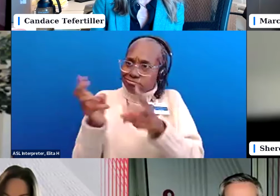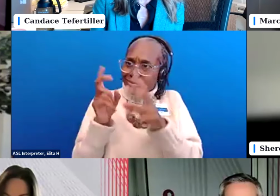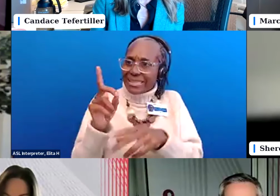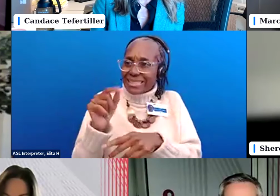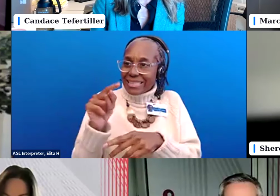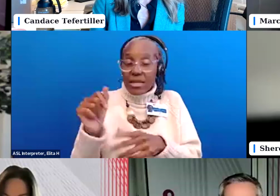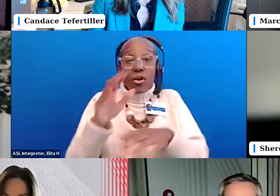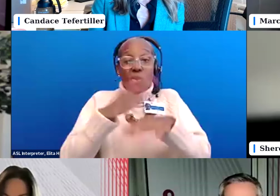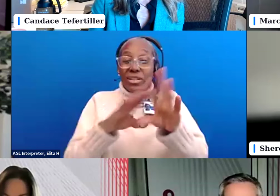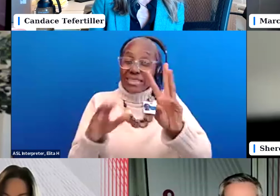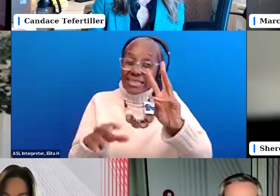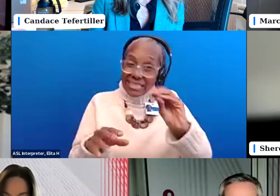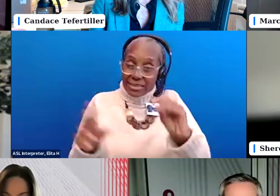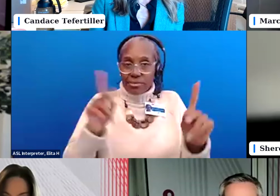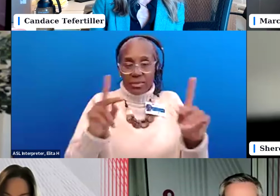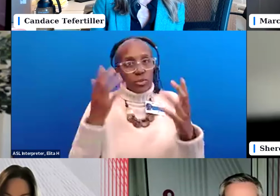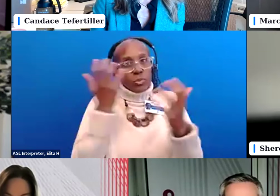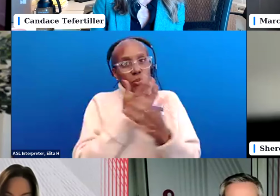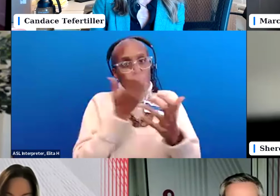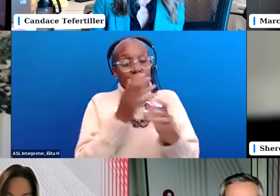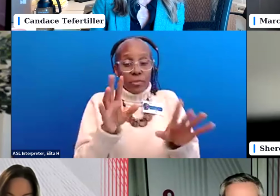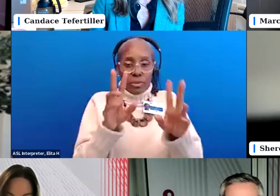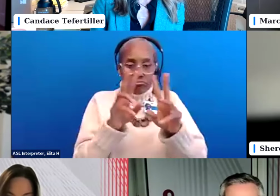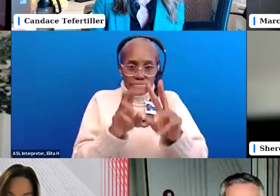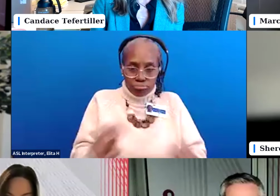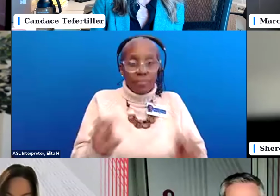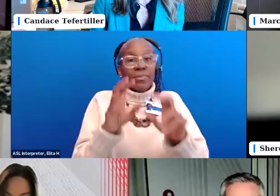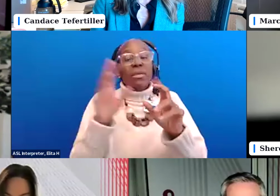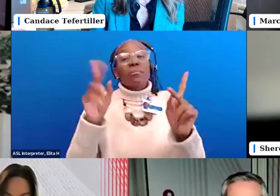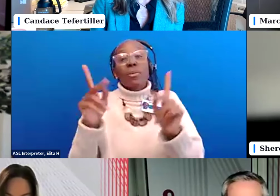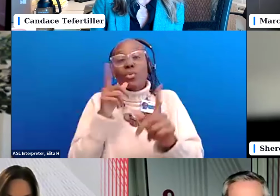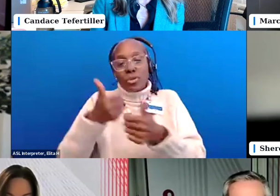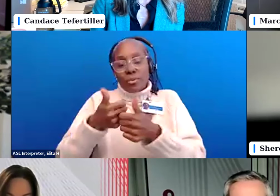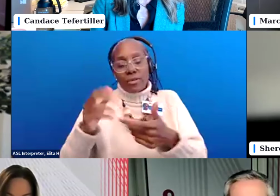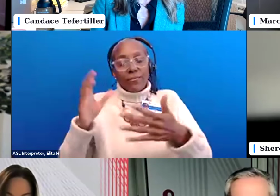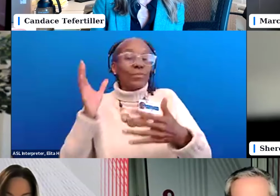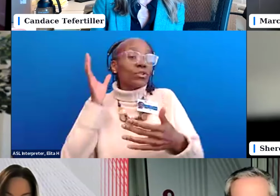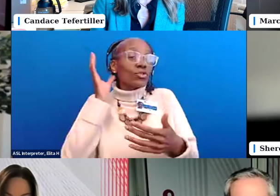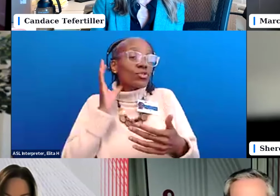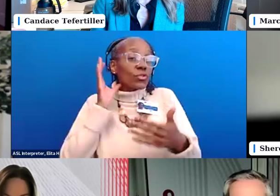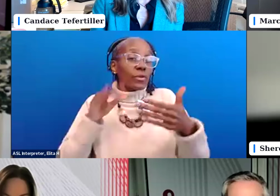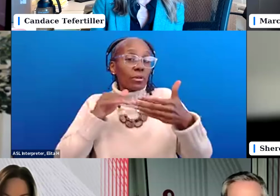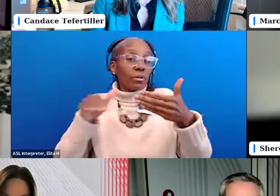60 individuals. So we were looking for individuals with cervical level injury. So